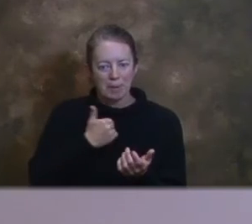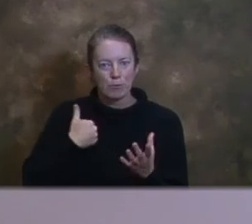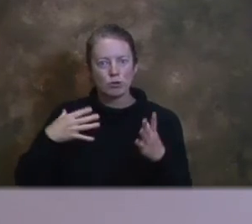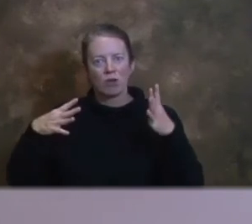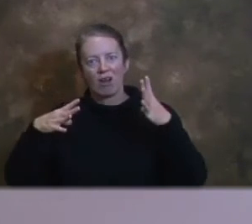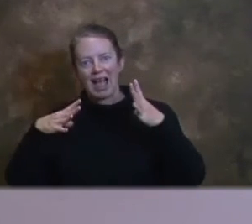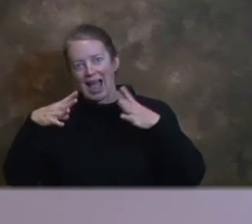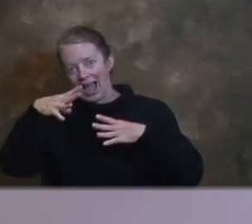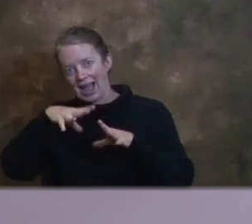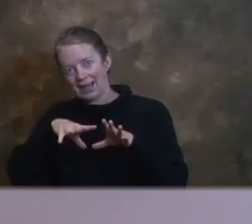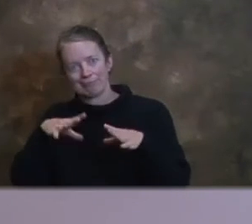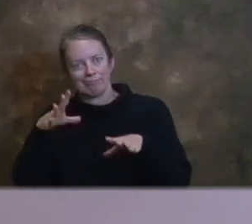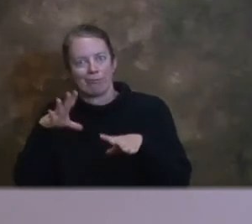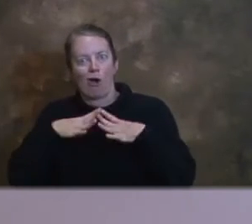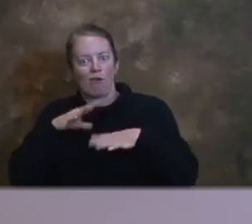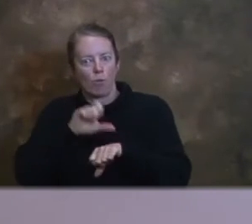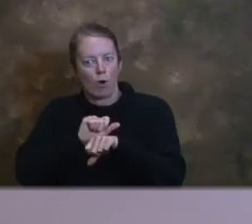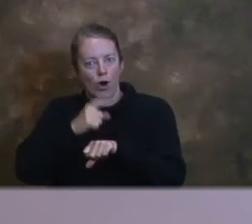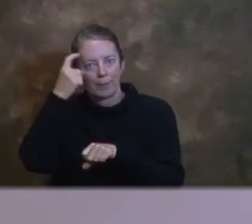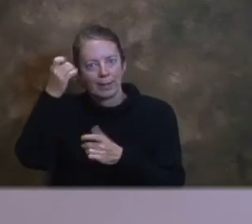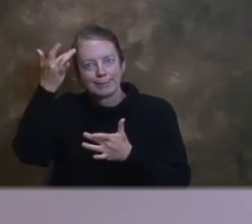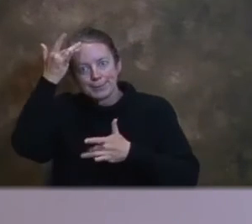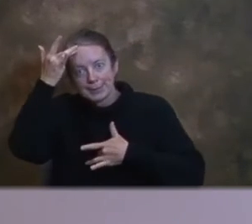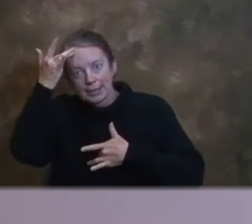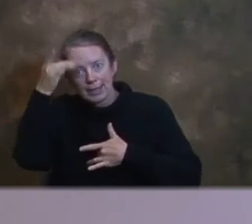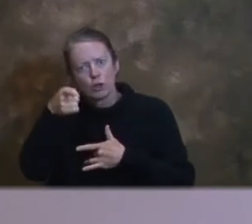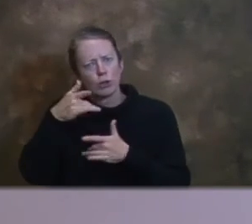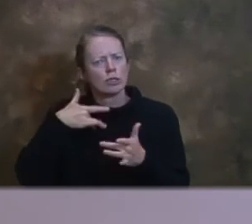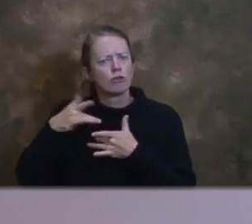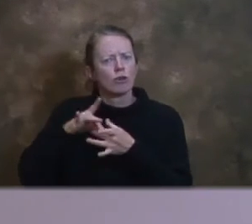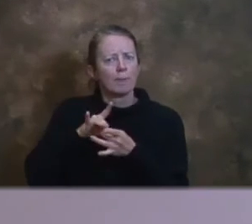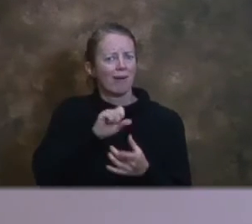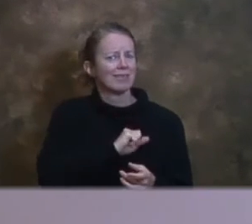the coronavirus. Do you have staffing concerns, I guess, over the next month?